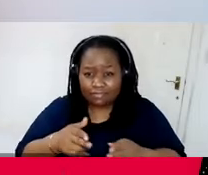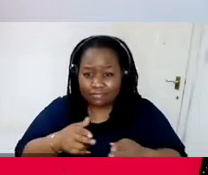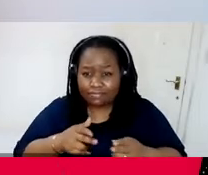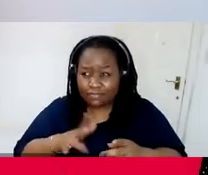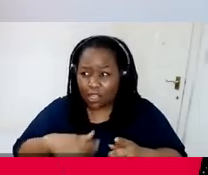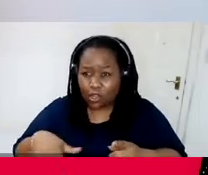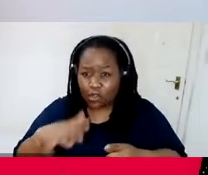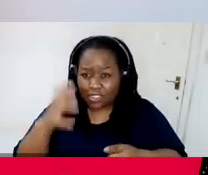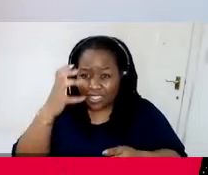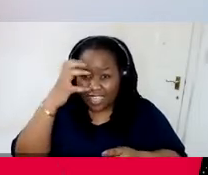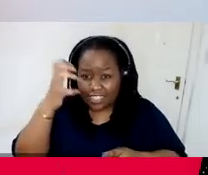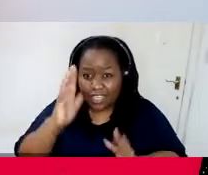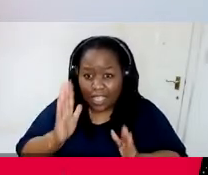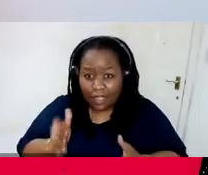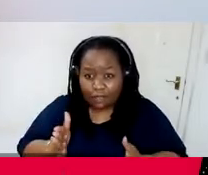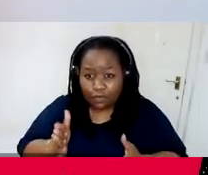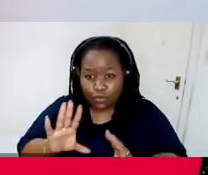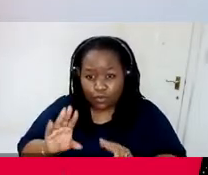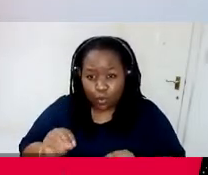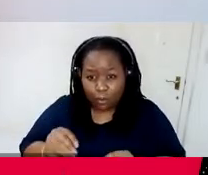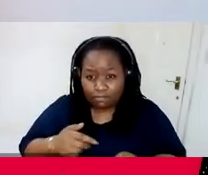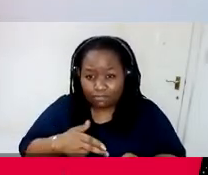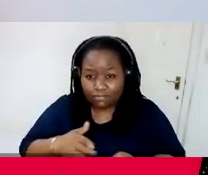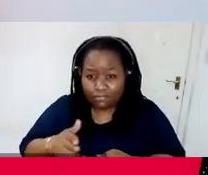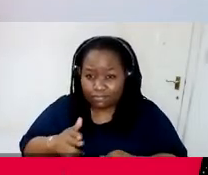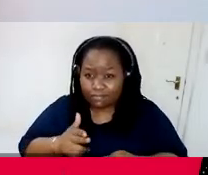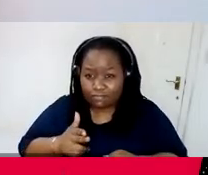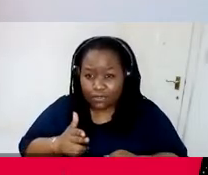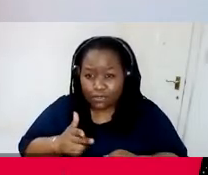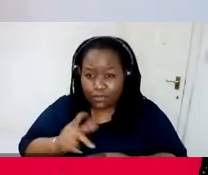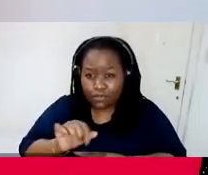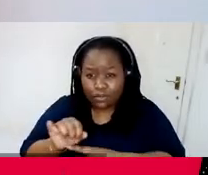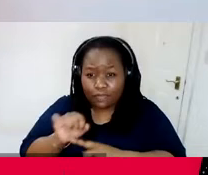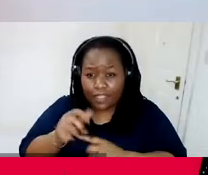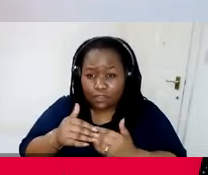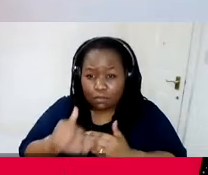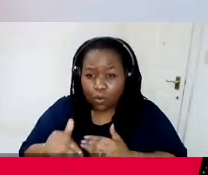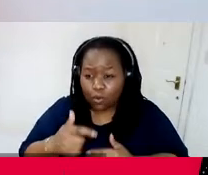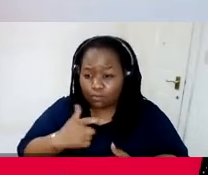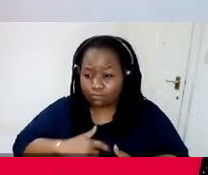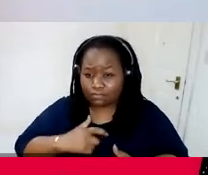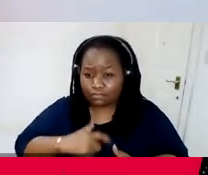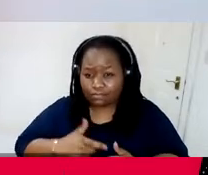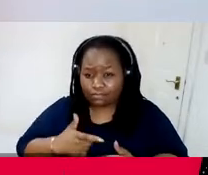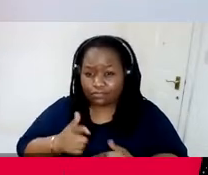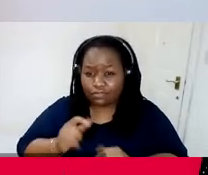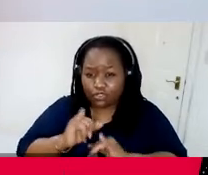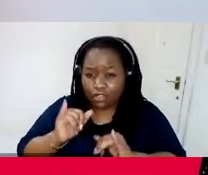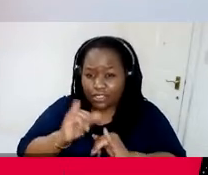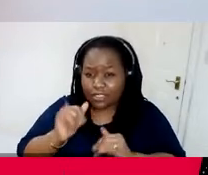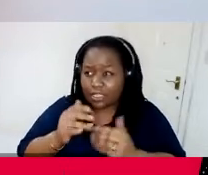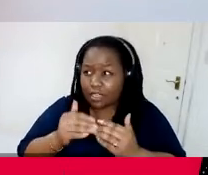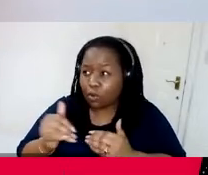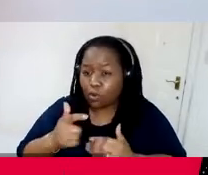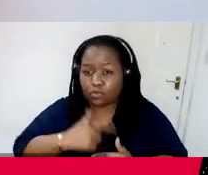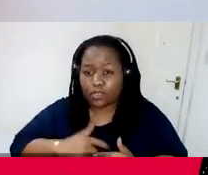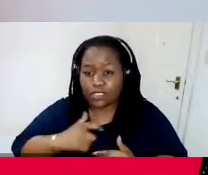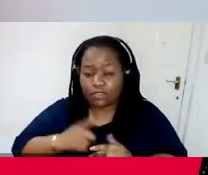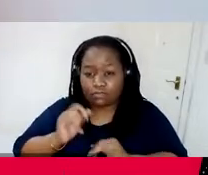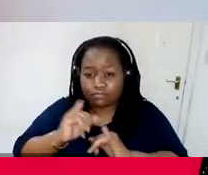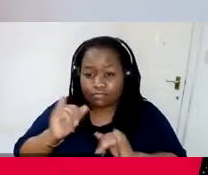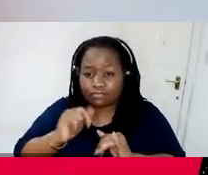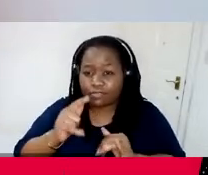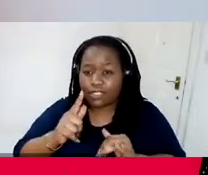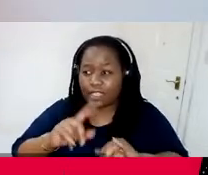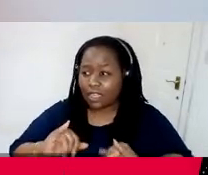is necessary to avoid more tragic humanitarian and human rights complications. The clashes